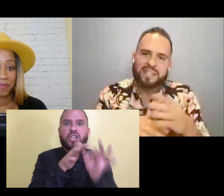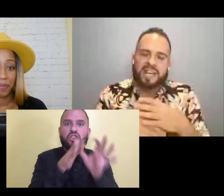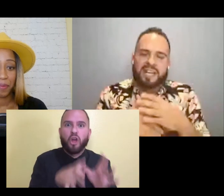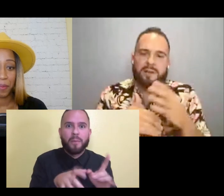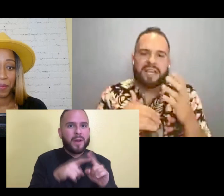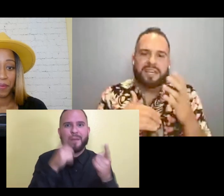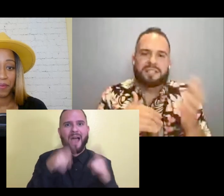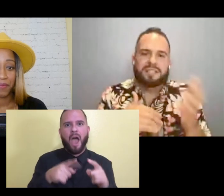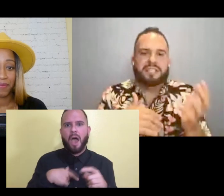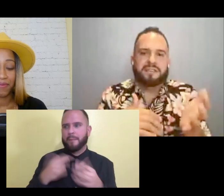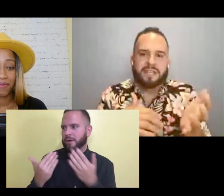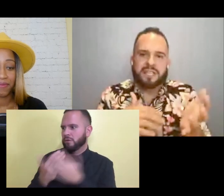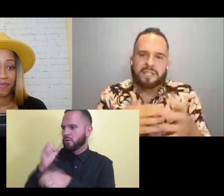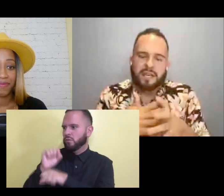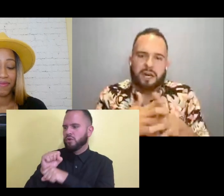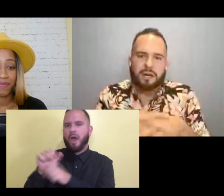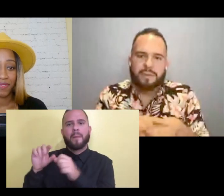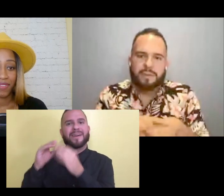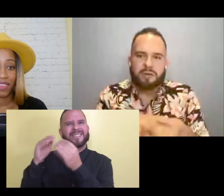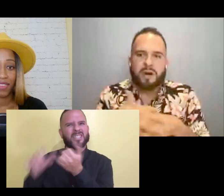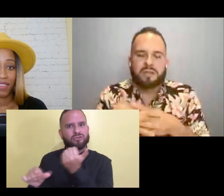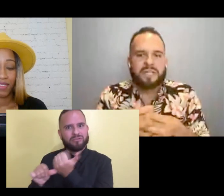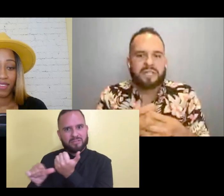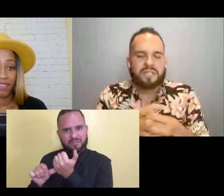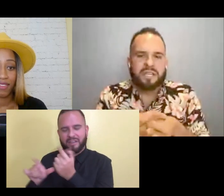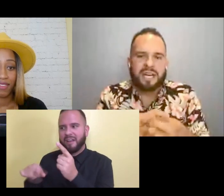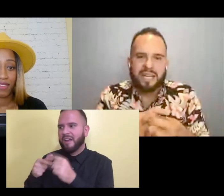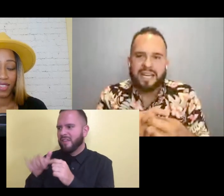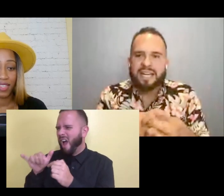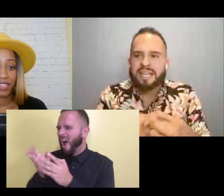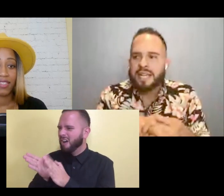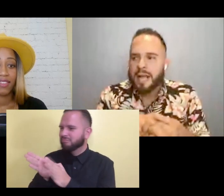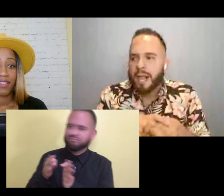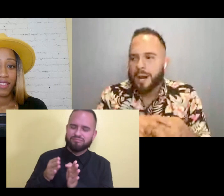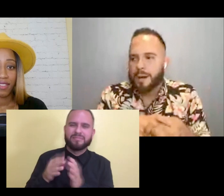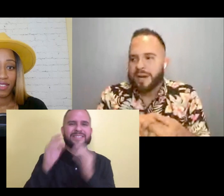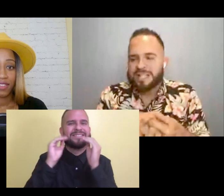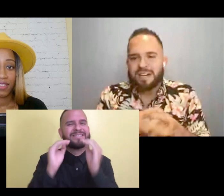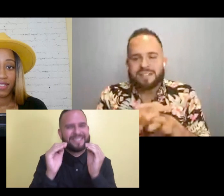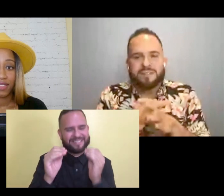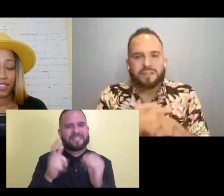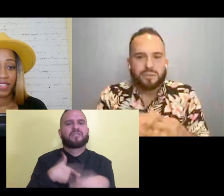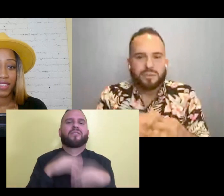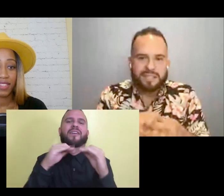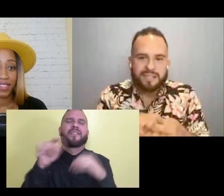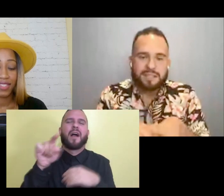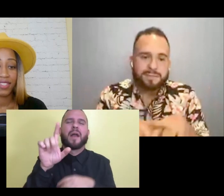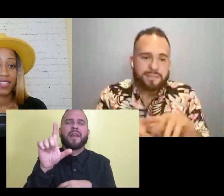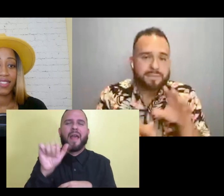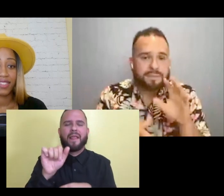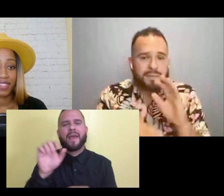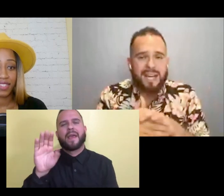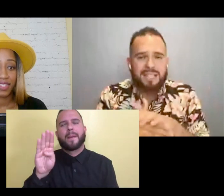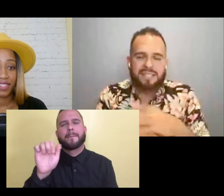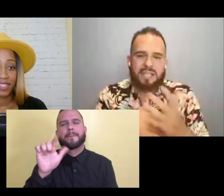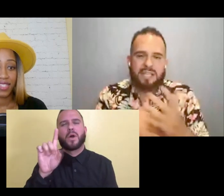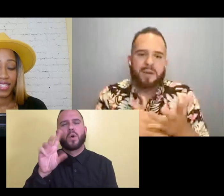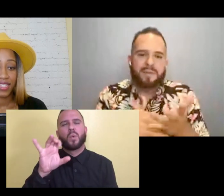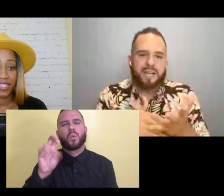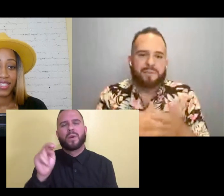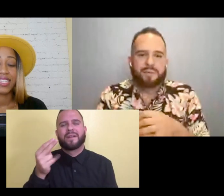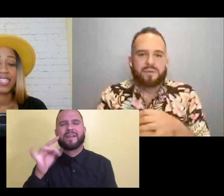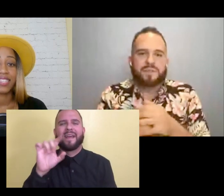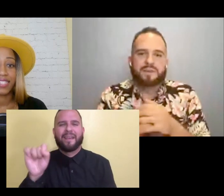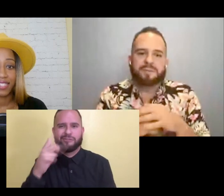assistant, and I began teaching deaf kids in Baldwin Hills in LA. I taught there for 3 years, and then that's